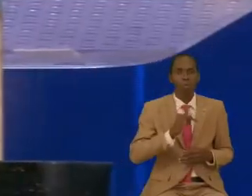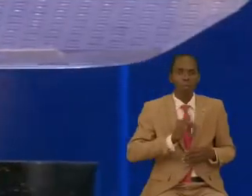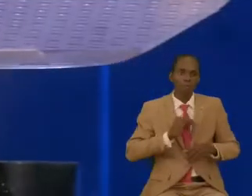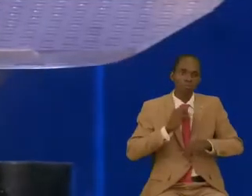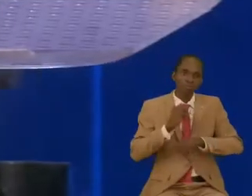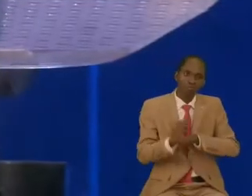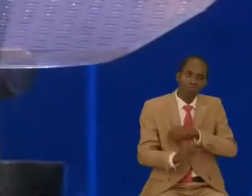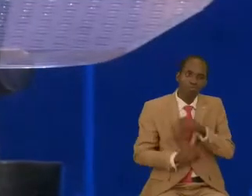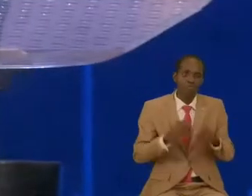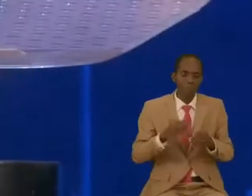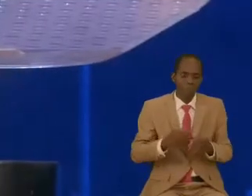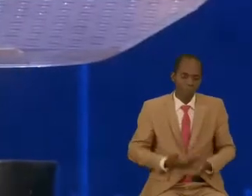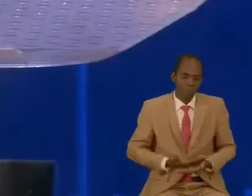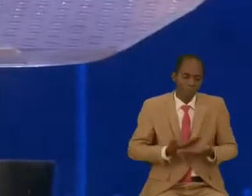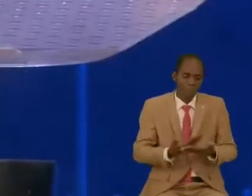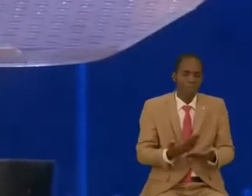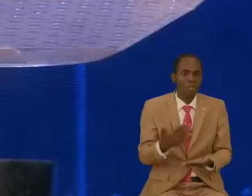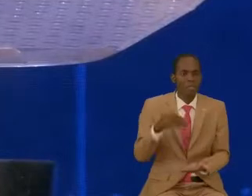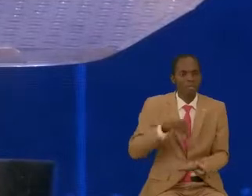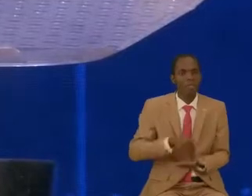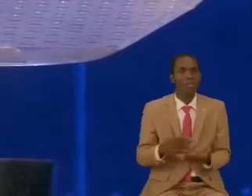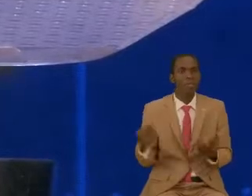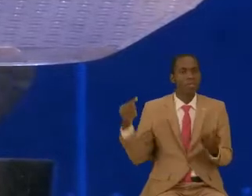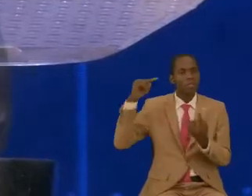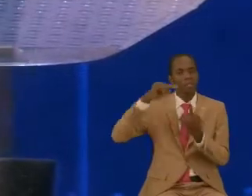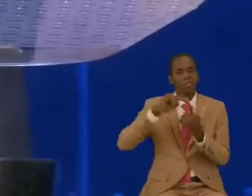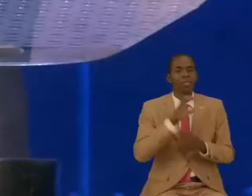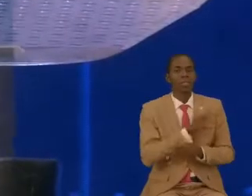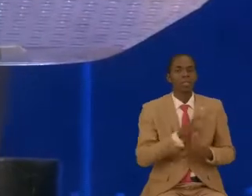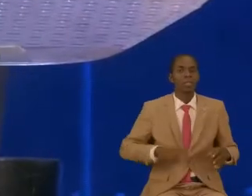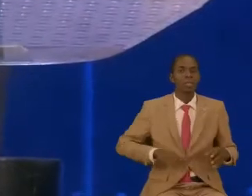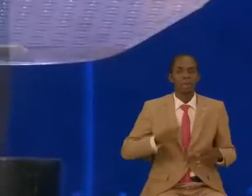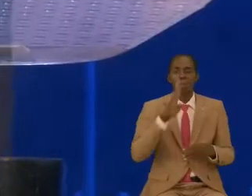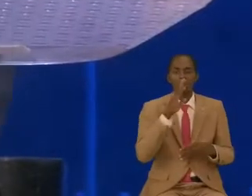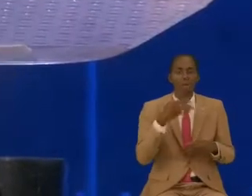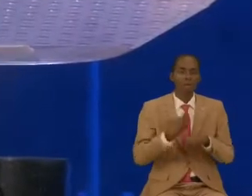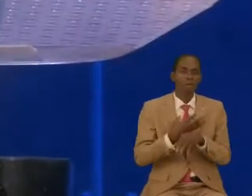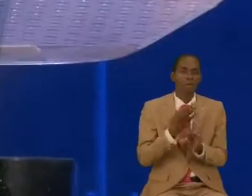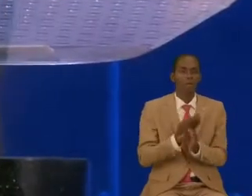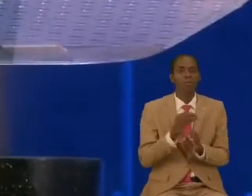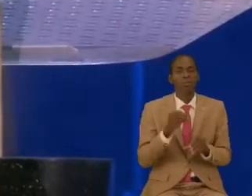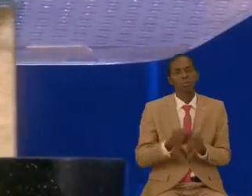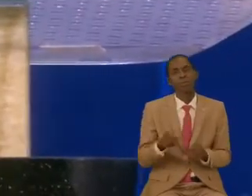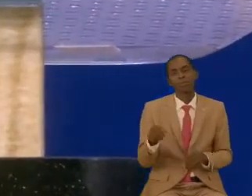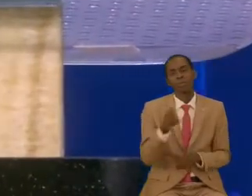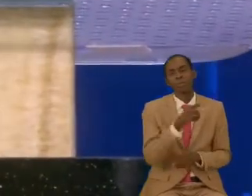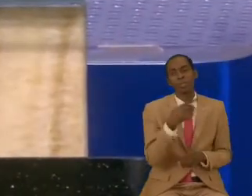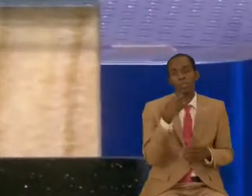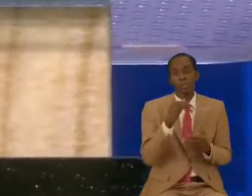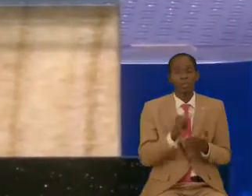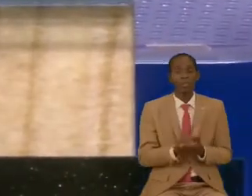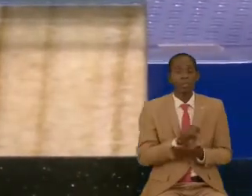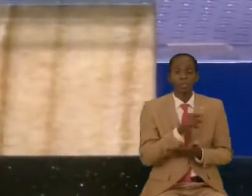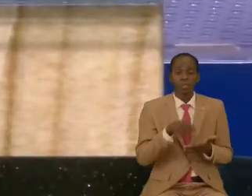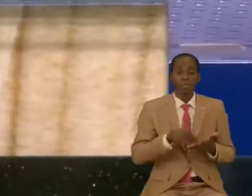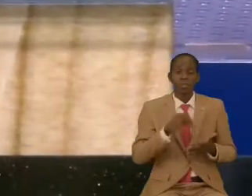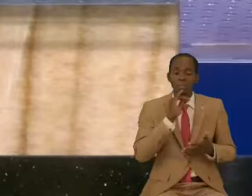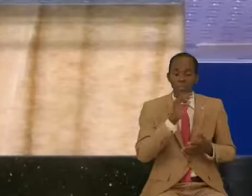in birth again until Christ be formed in you. He said, this is the